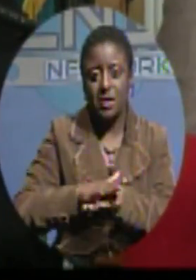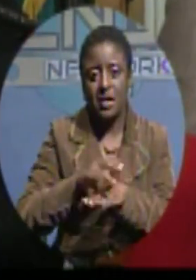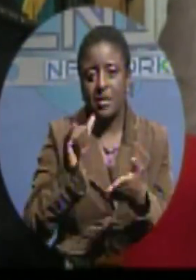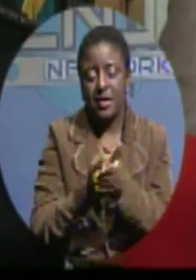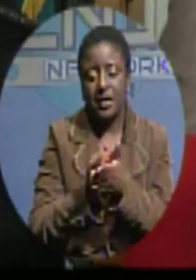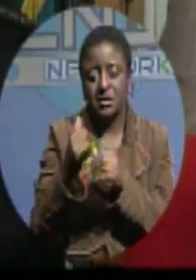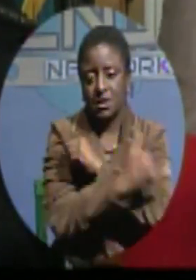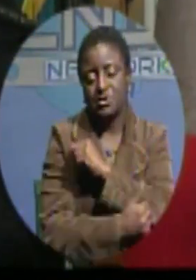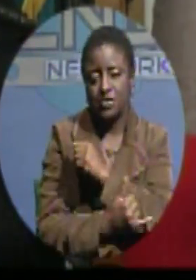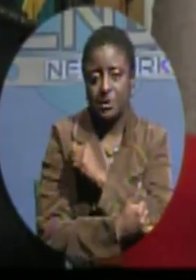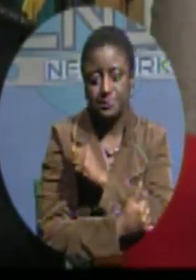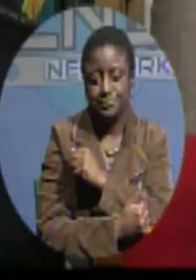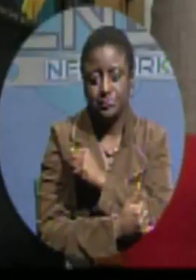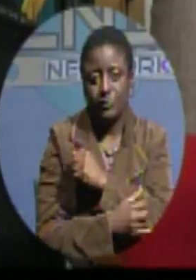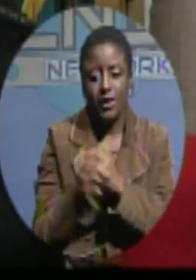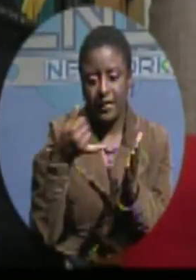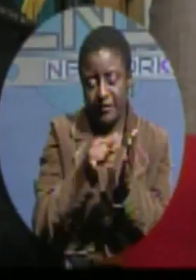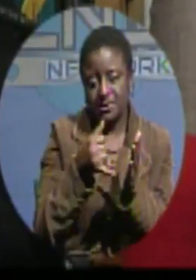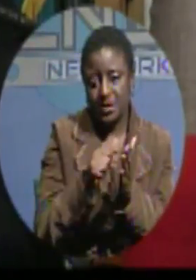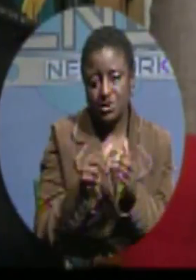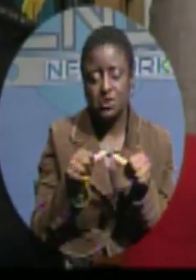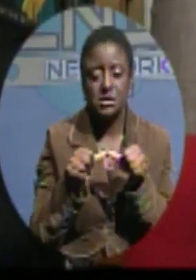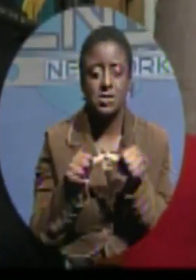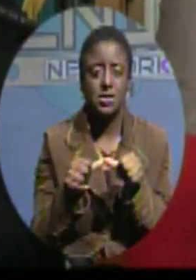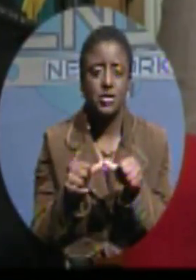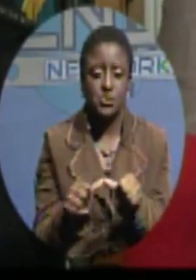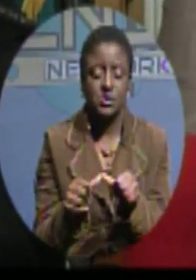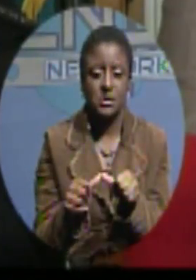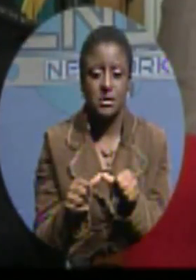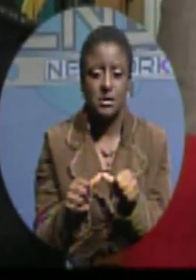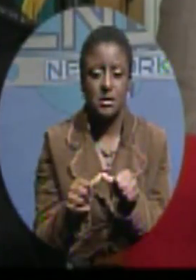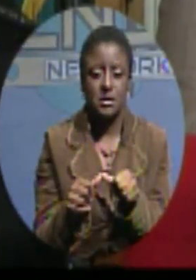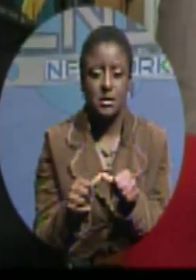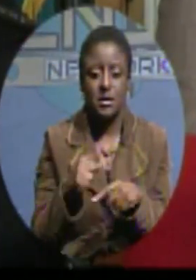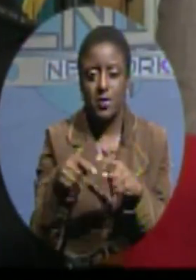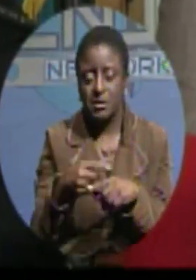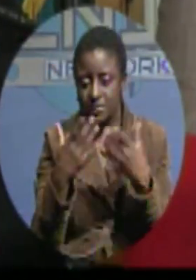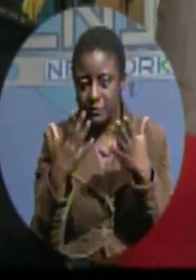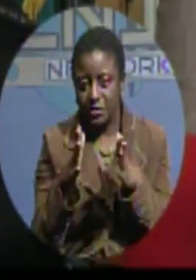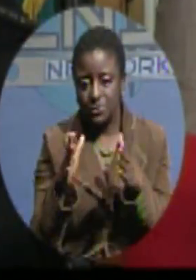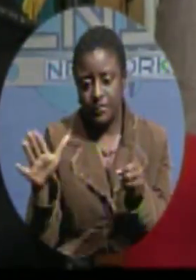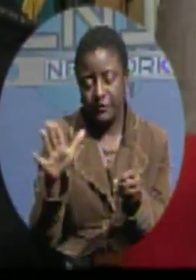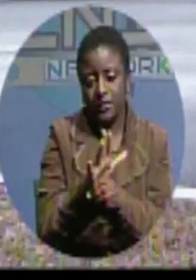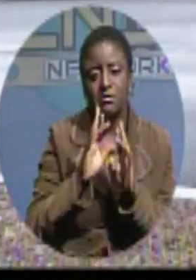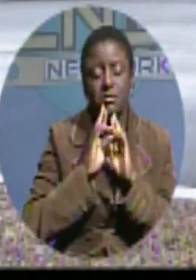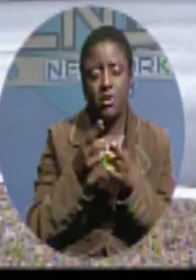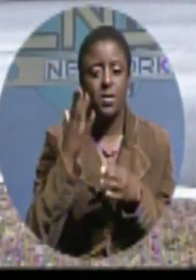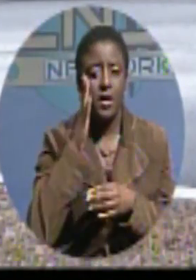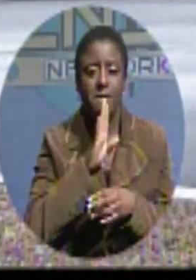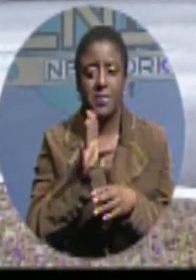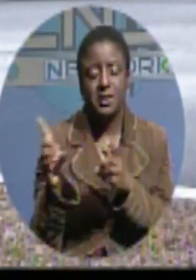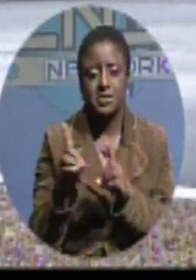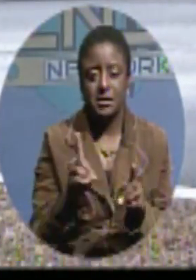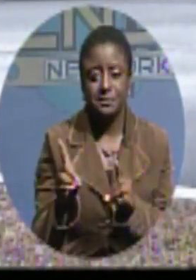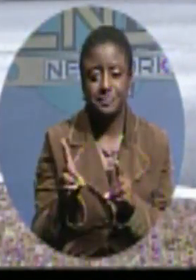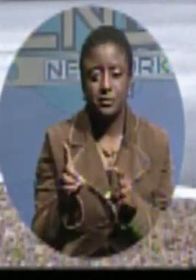for tomorrow. The investigation continues, and on its conclusion, a full report will be completed. Now, it will